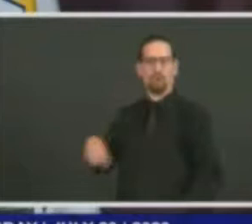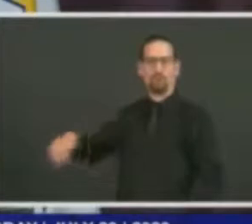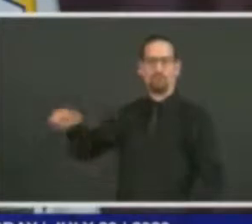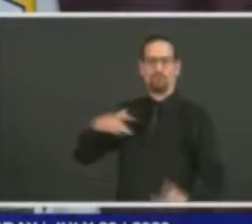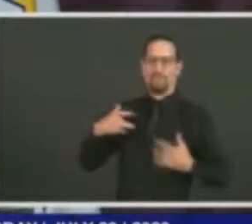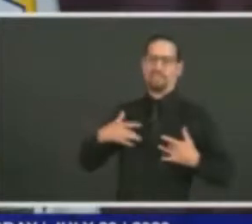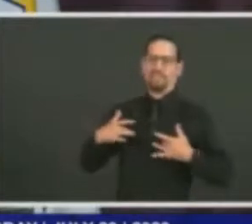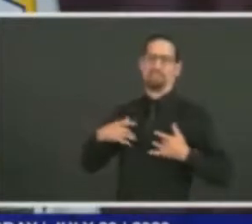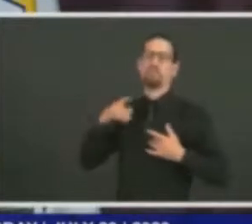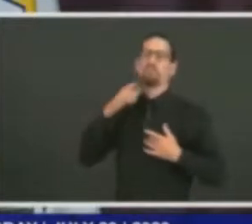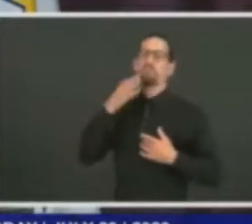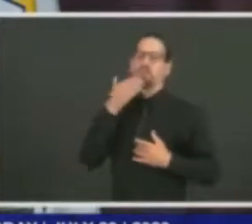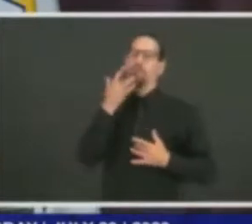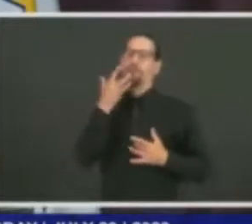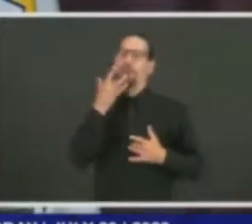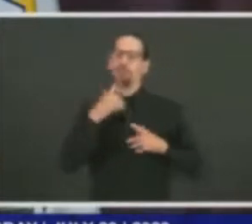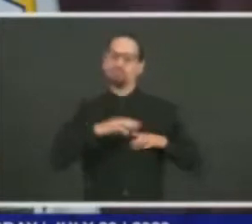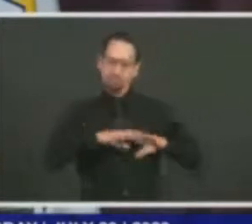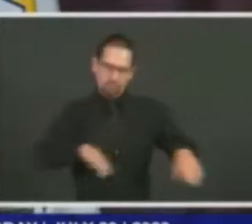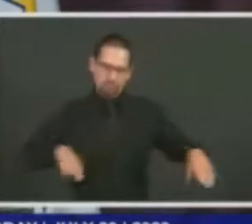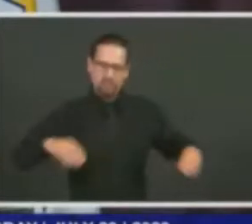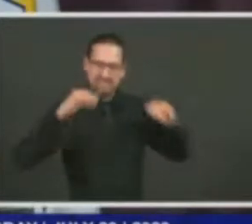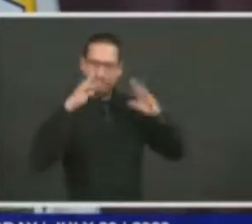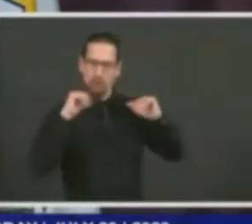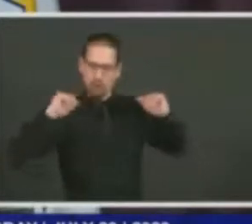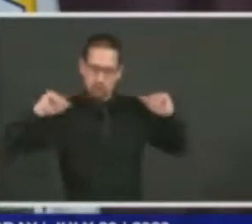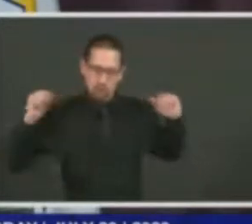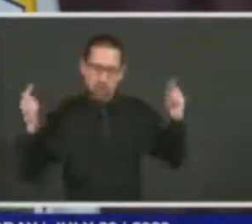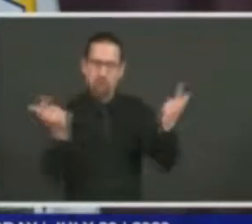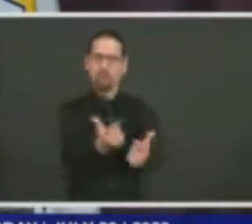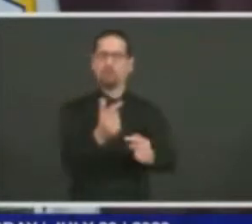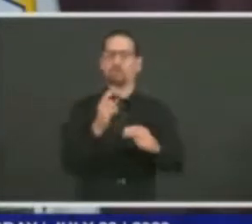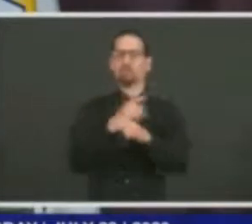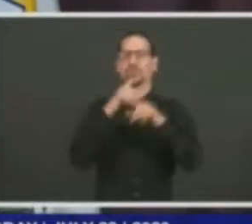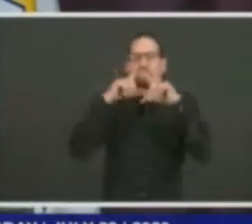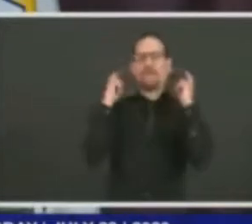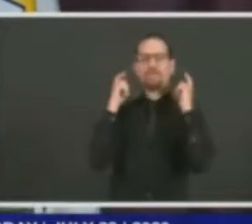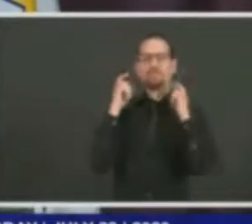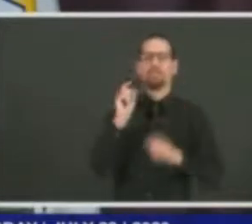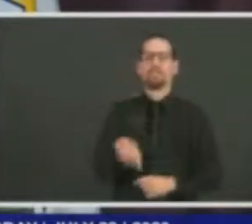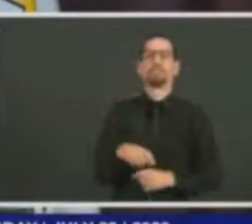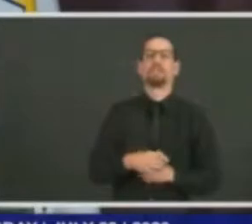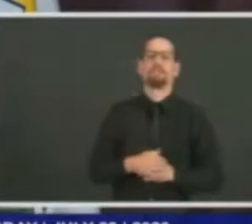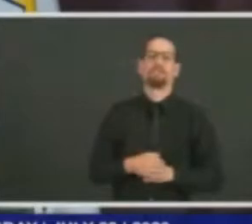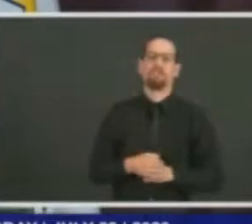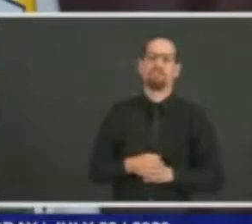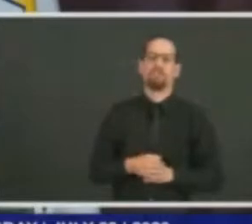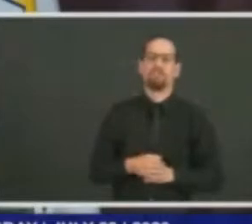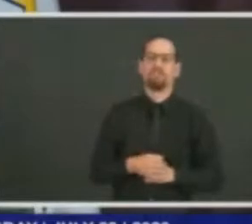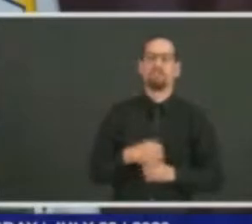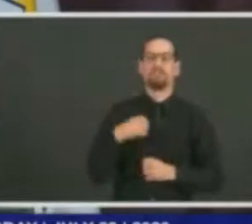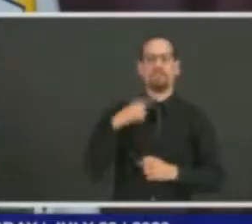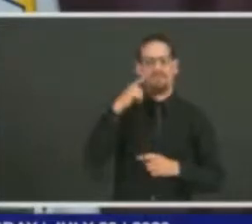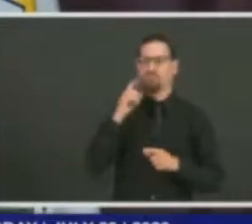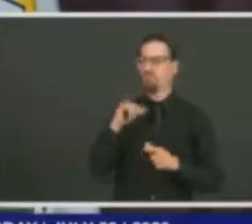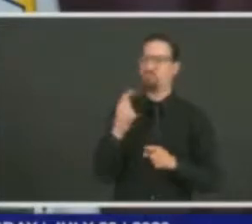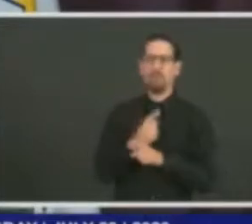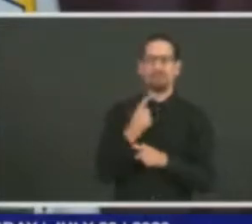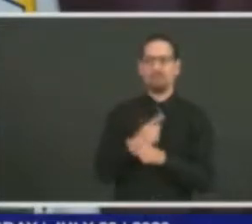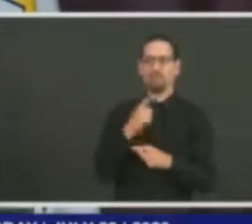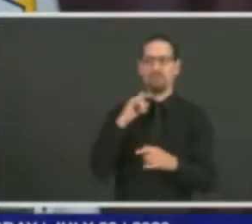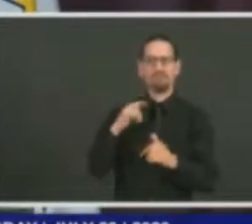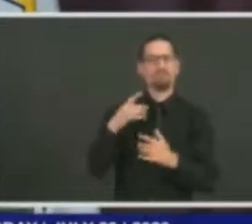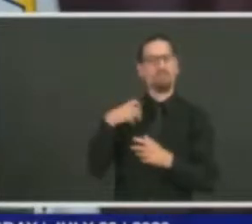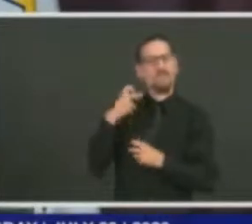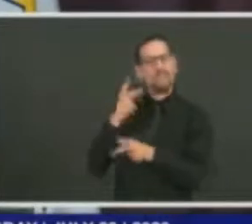they would feel safer if the children had to wear masks. And I think it's important, teachers have to be safe and feel